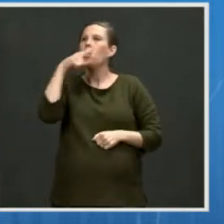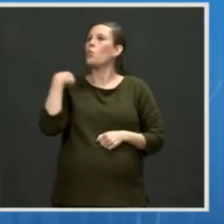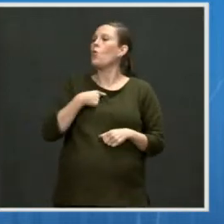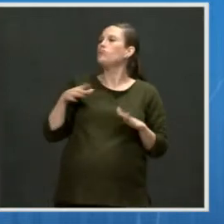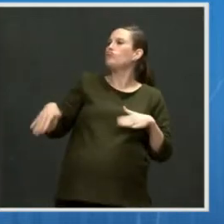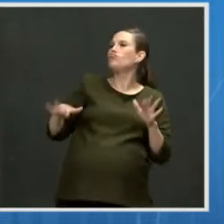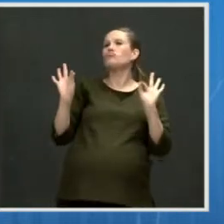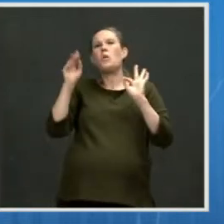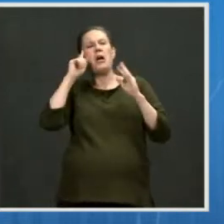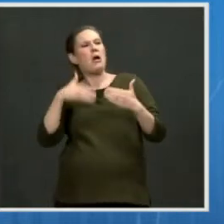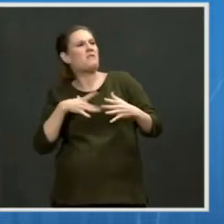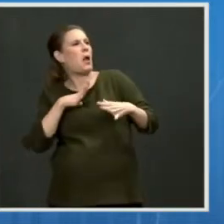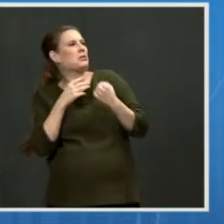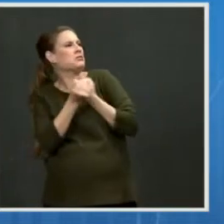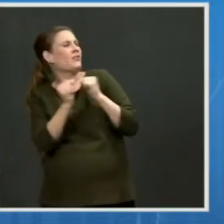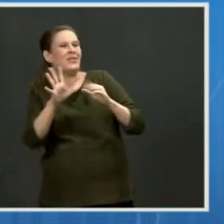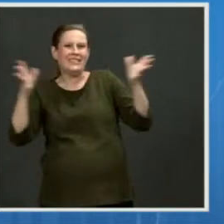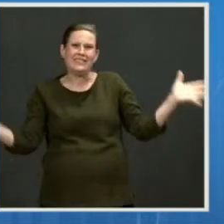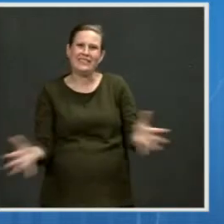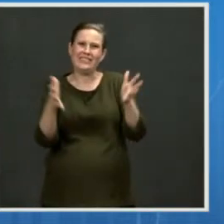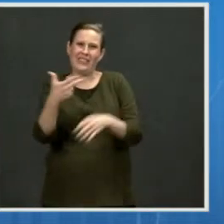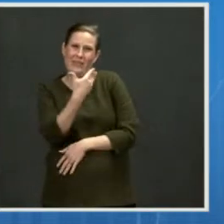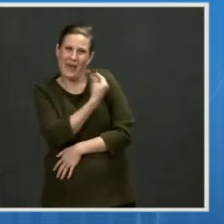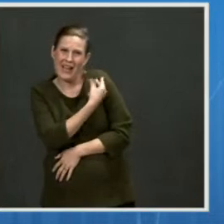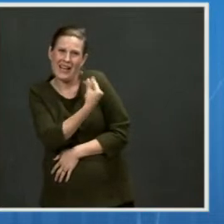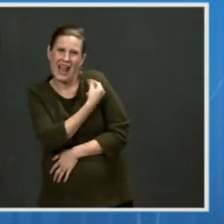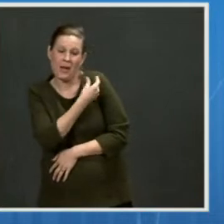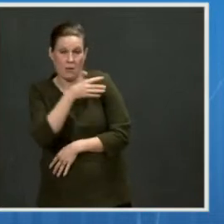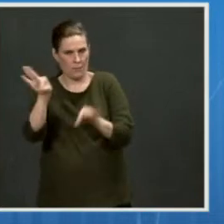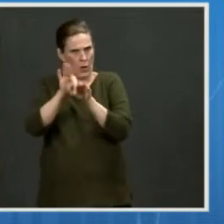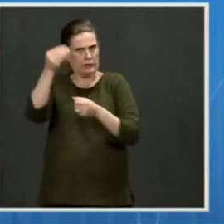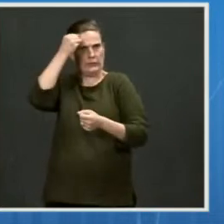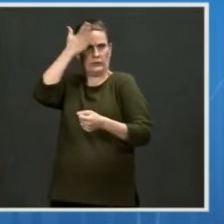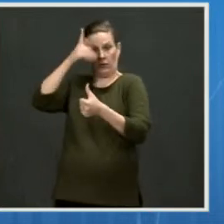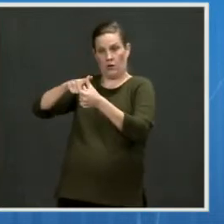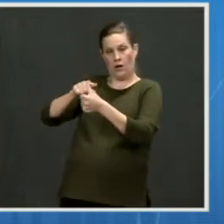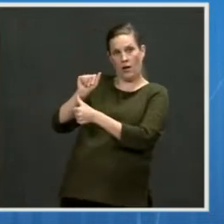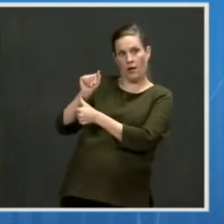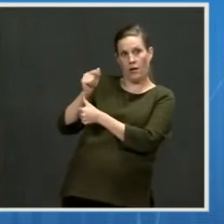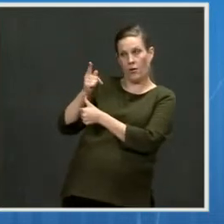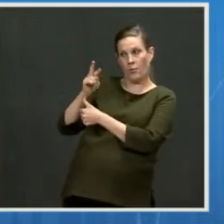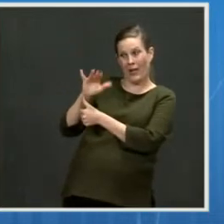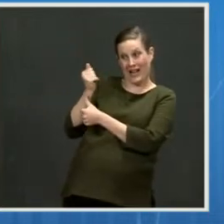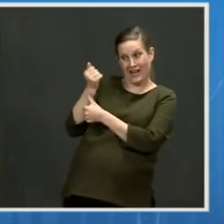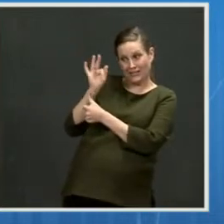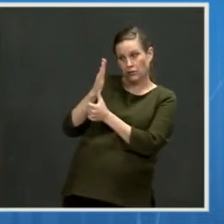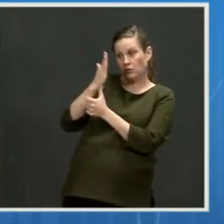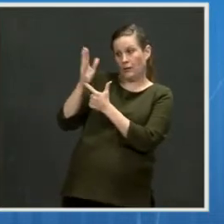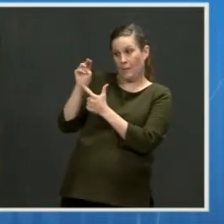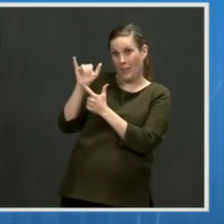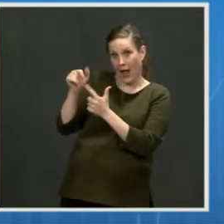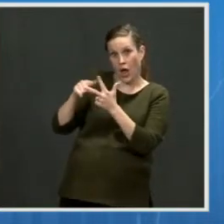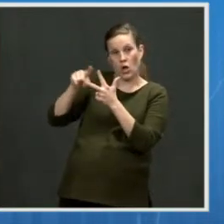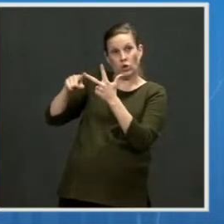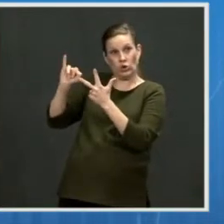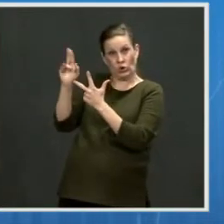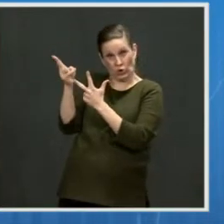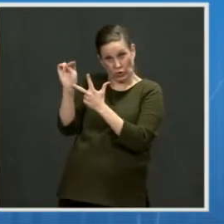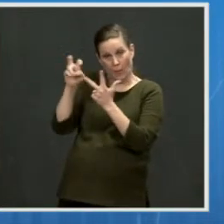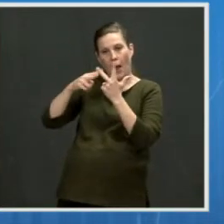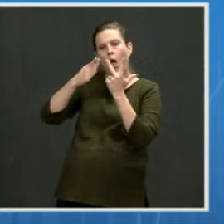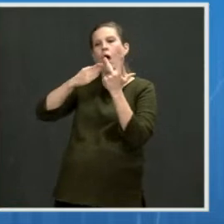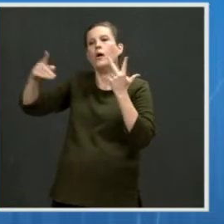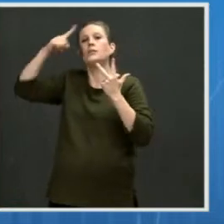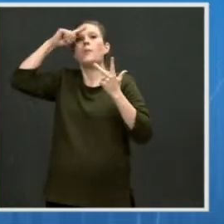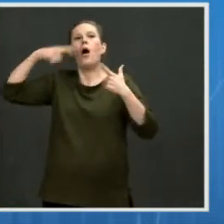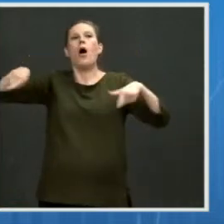so we can enter the summer on the strongest footing possible. Now, in the weeks ahead that it will take to get everyone